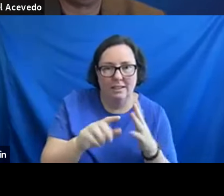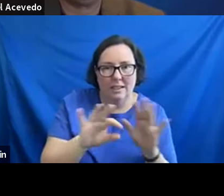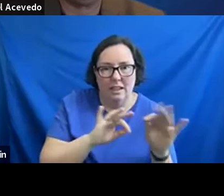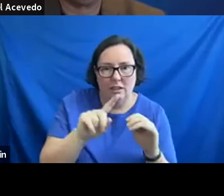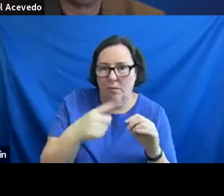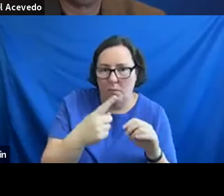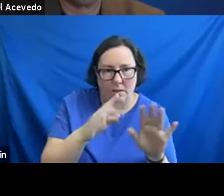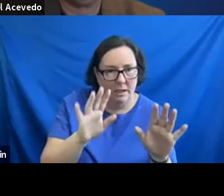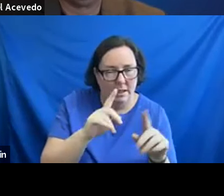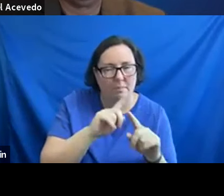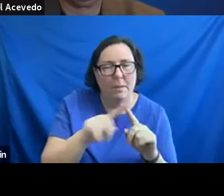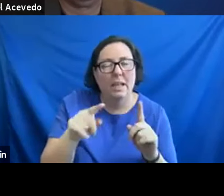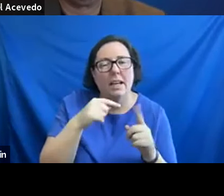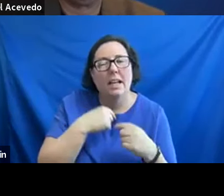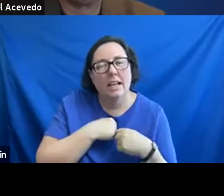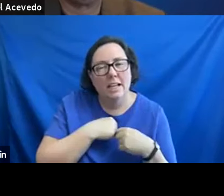But I